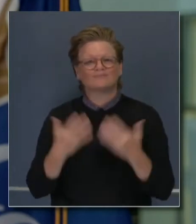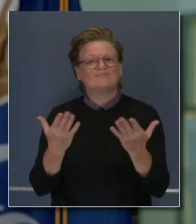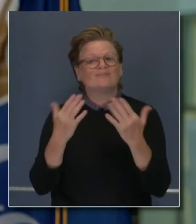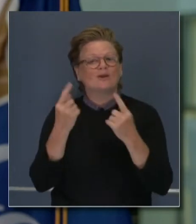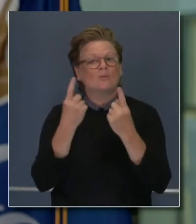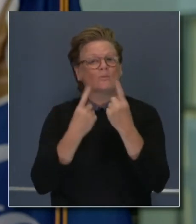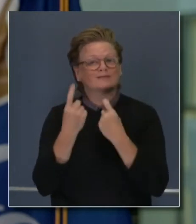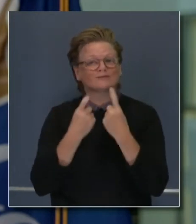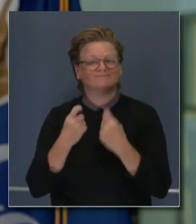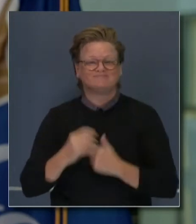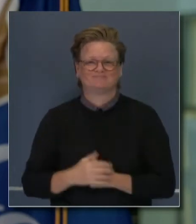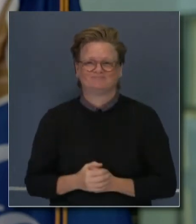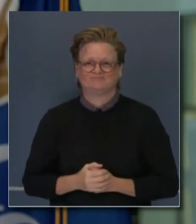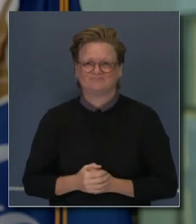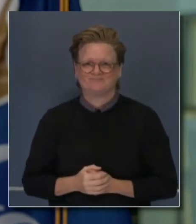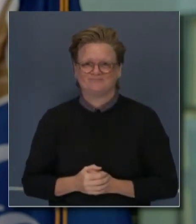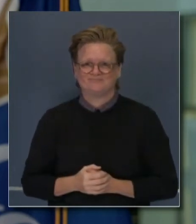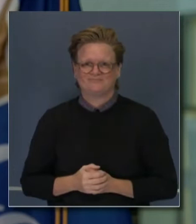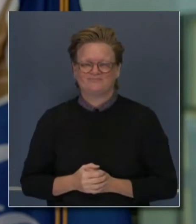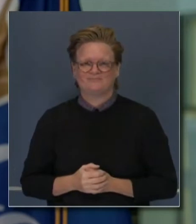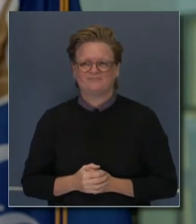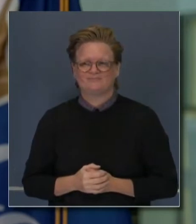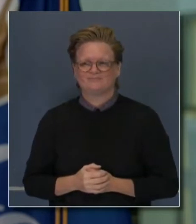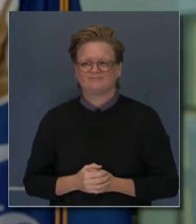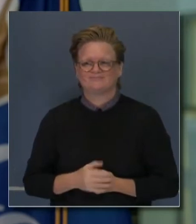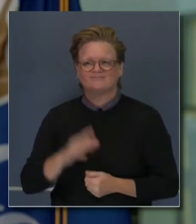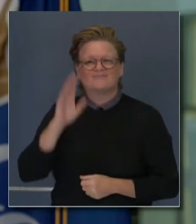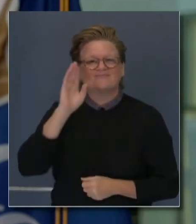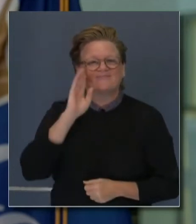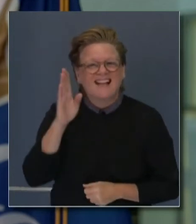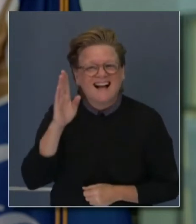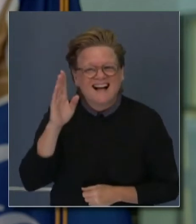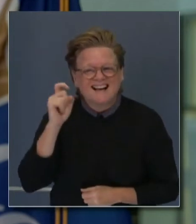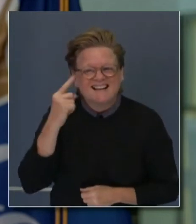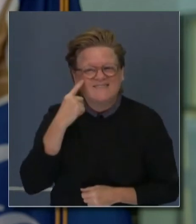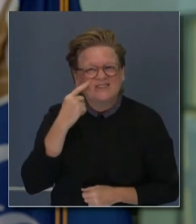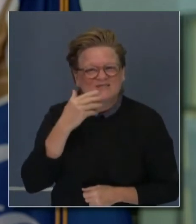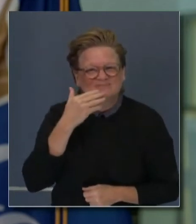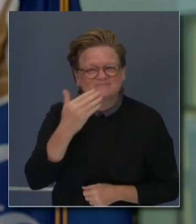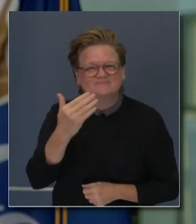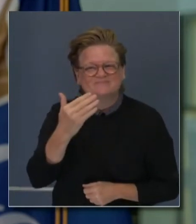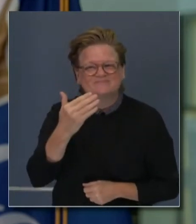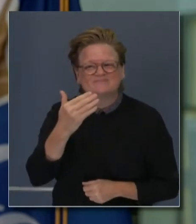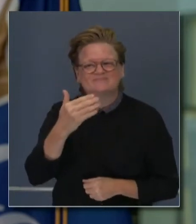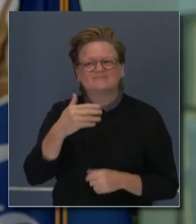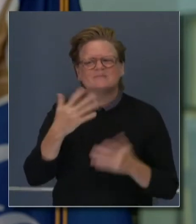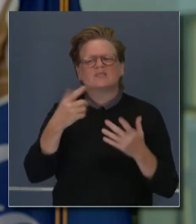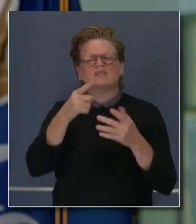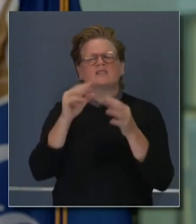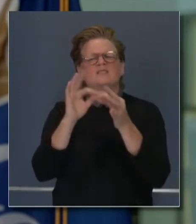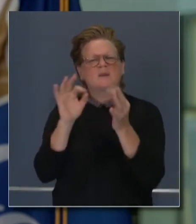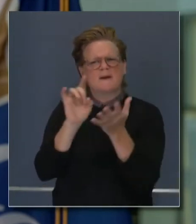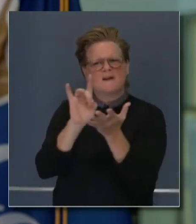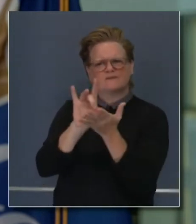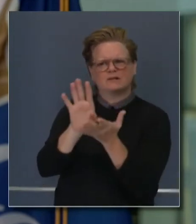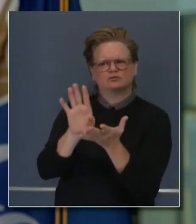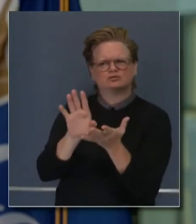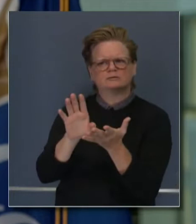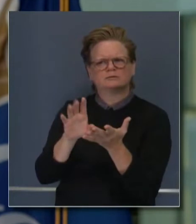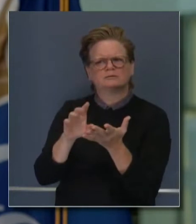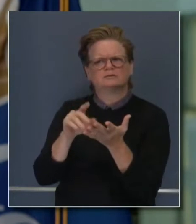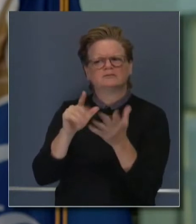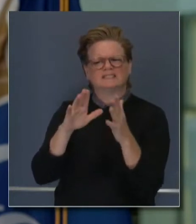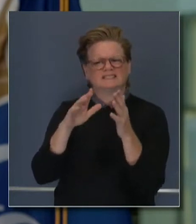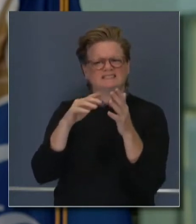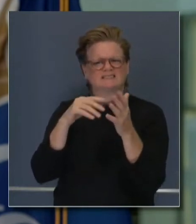Hi, Governor. Thanks for taking our questions. As it relates to the eviction moratorium deal, can you tell us a little bit more? Does